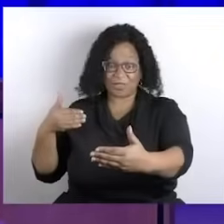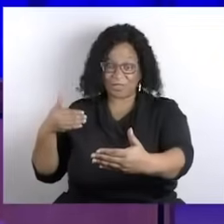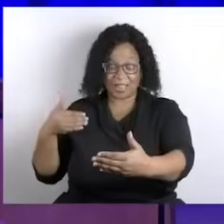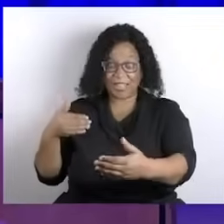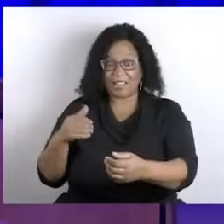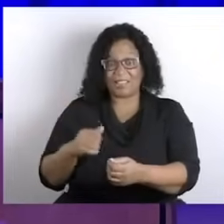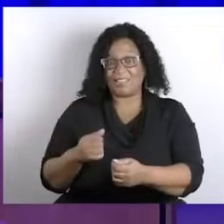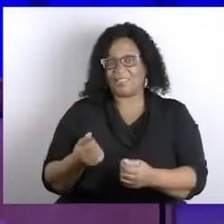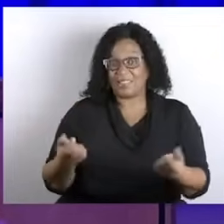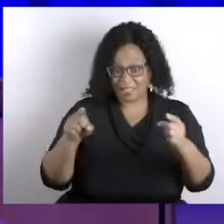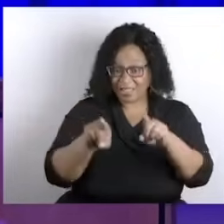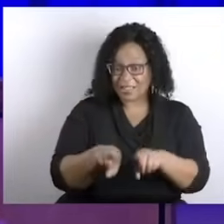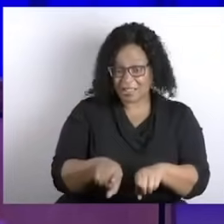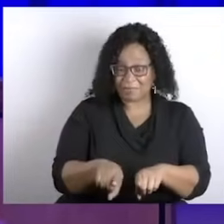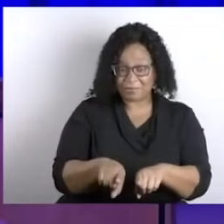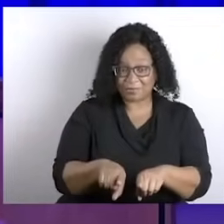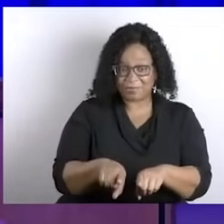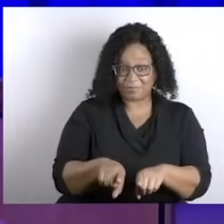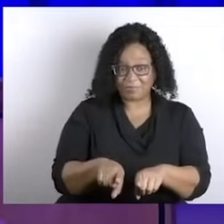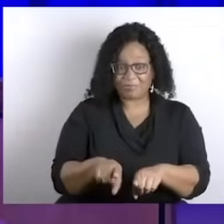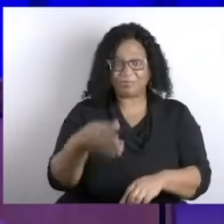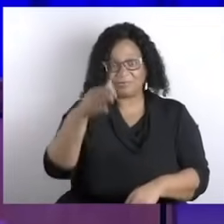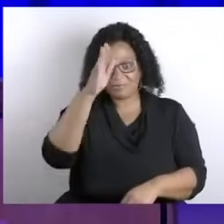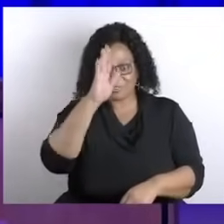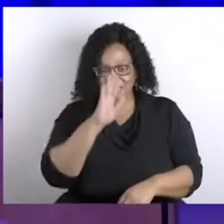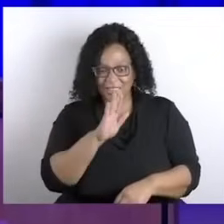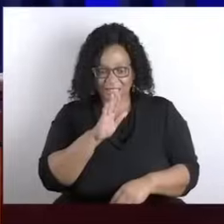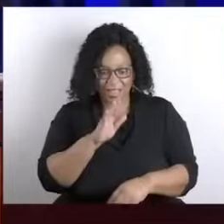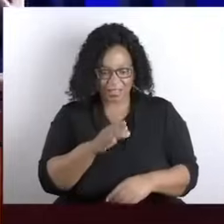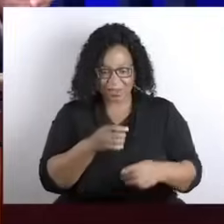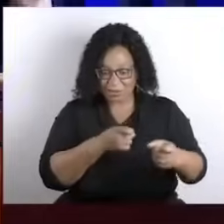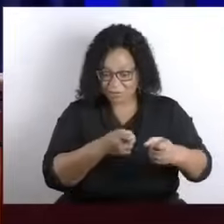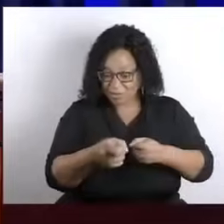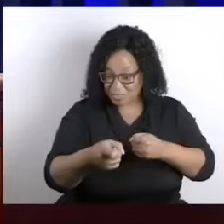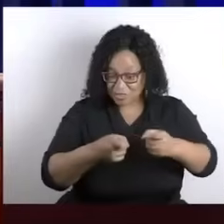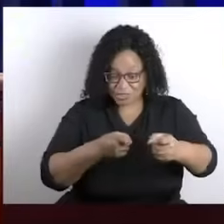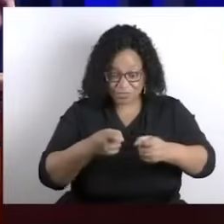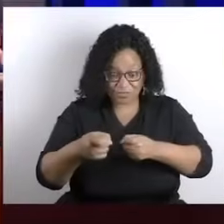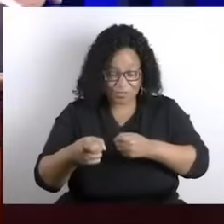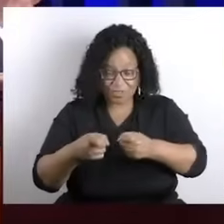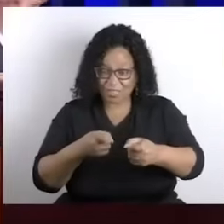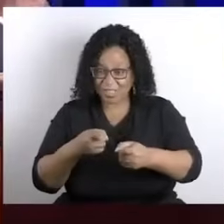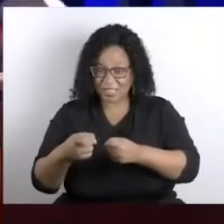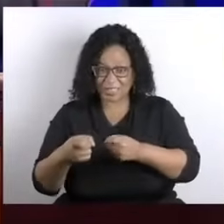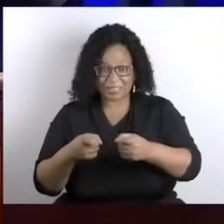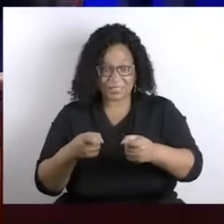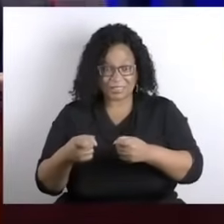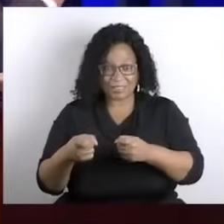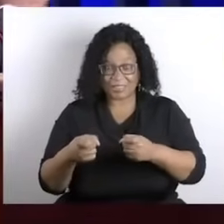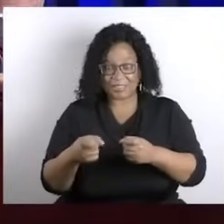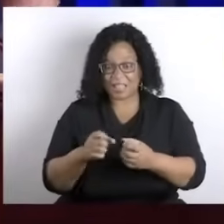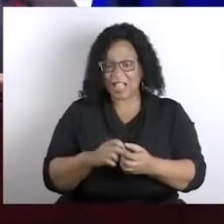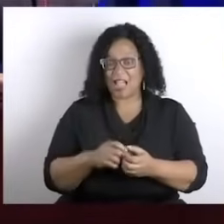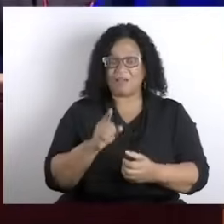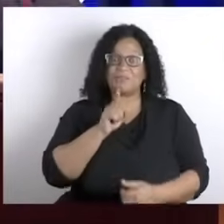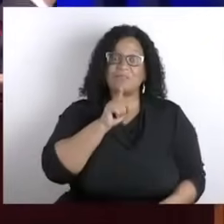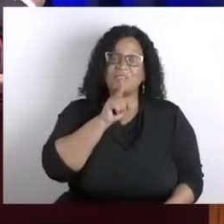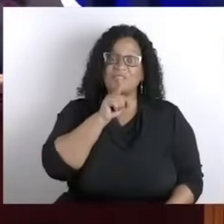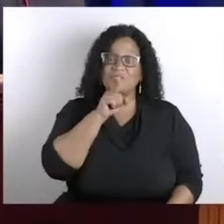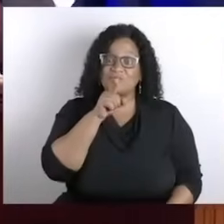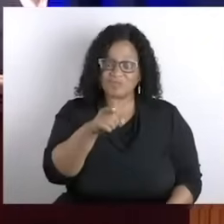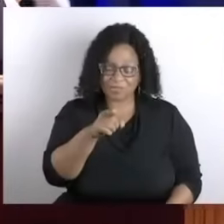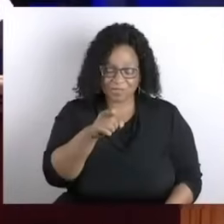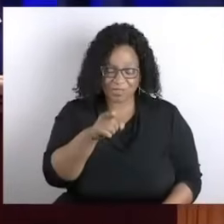know I was working on it. I was figuring it out even when you didn't know I was working it out. I was trying to make sure